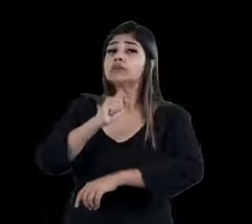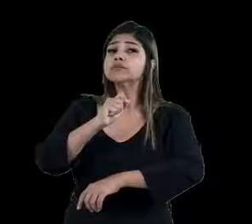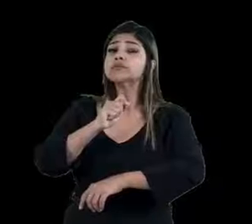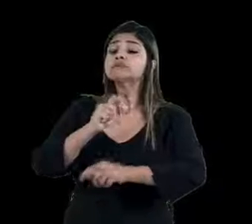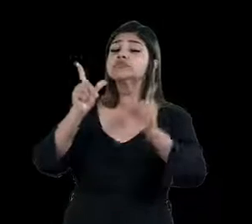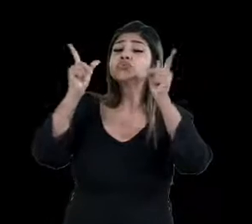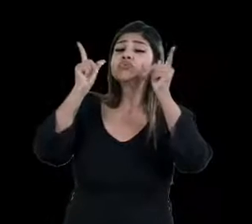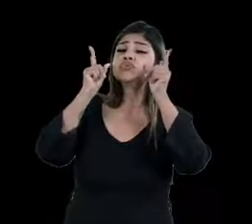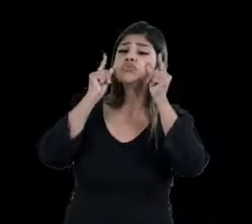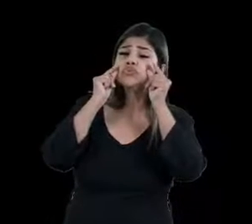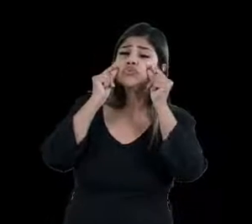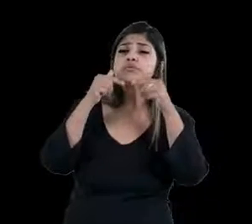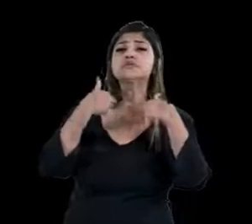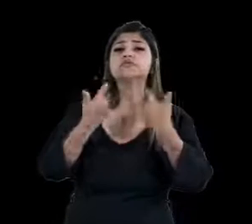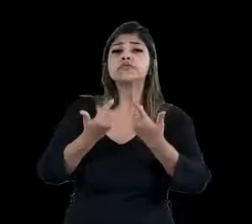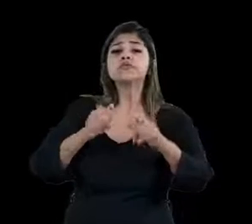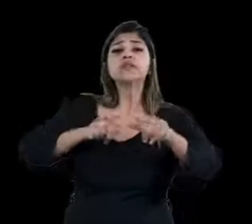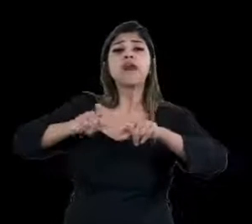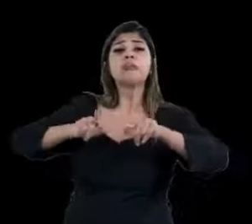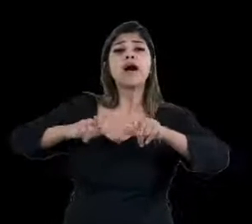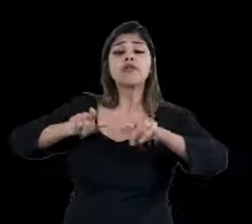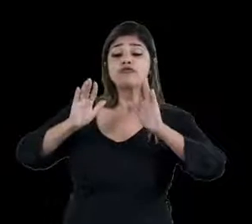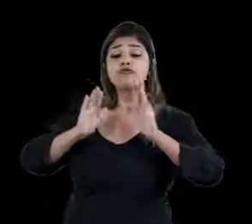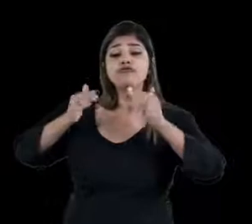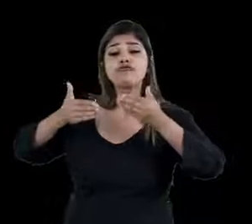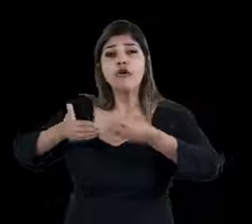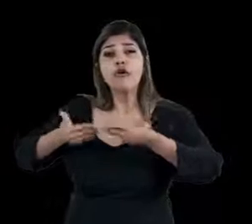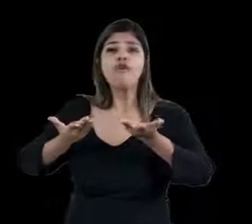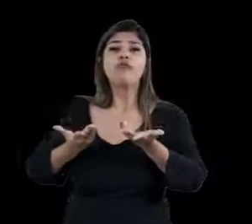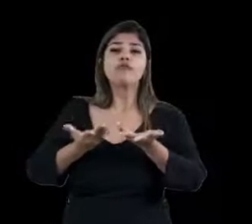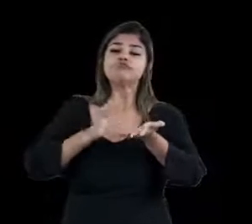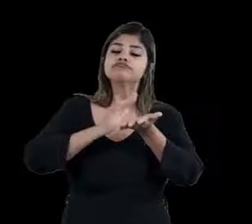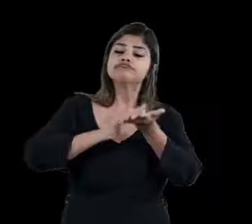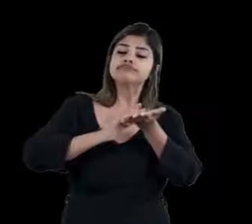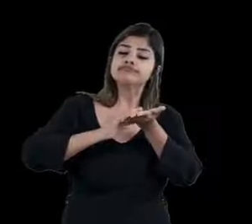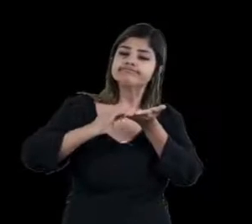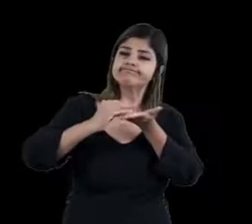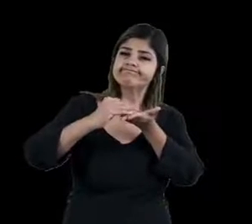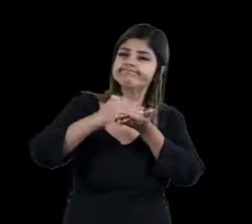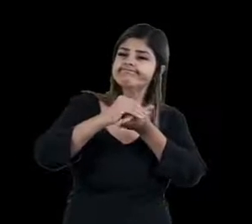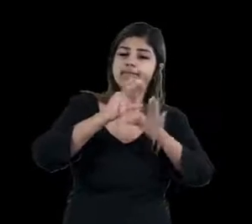Most of our students are students with low vision, so our work is really tactile.